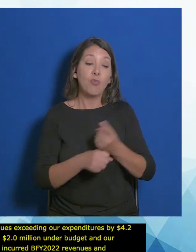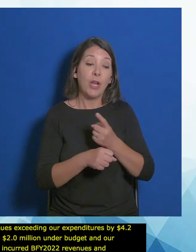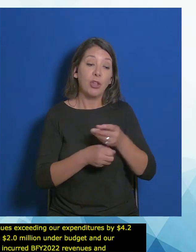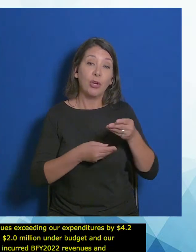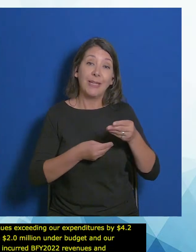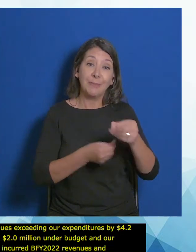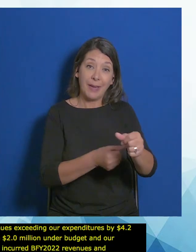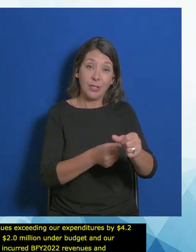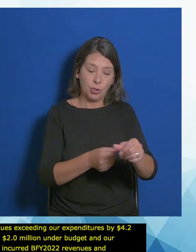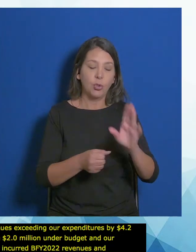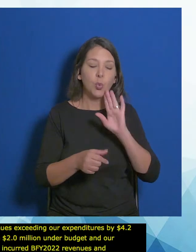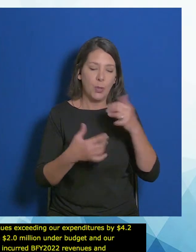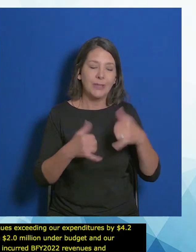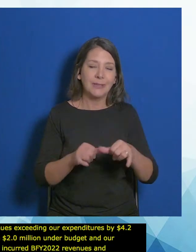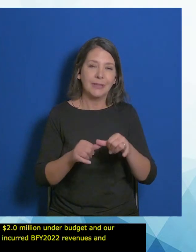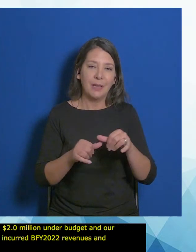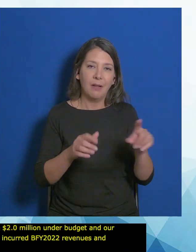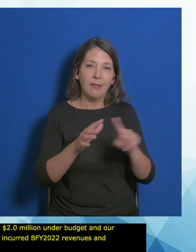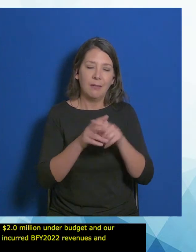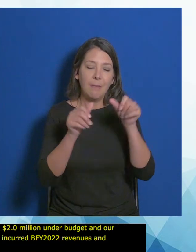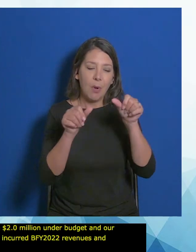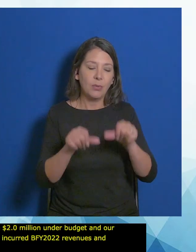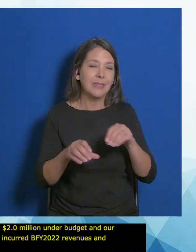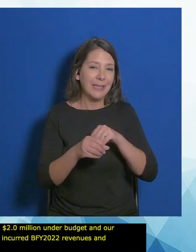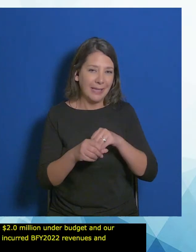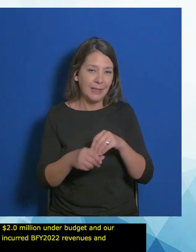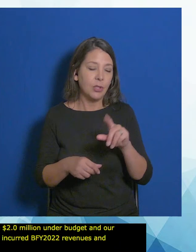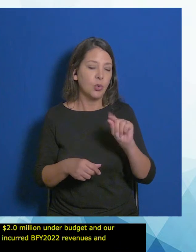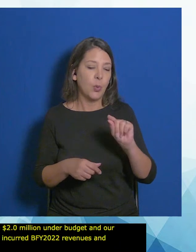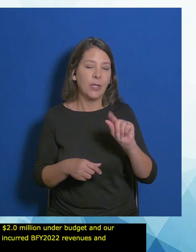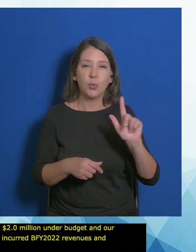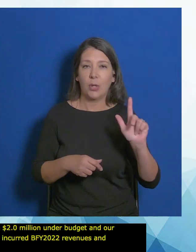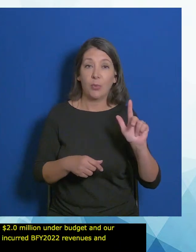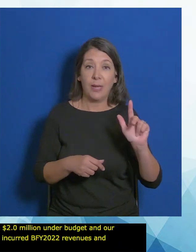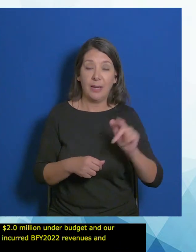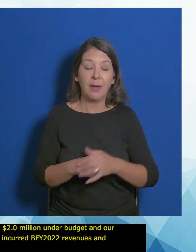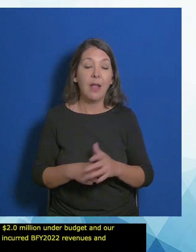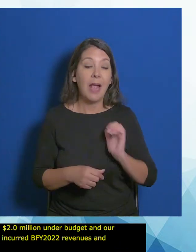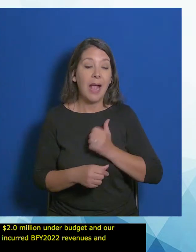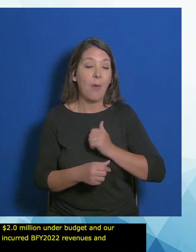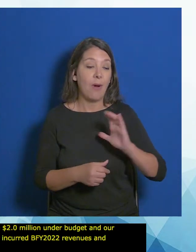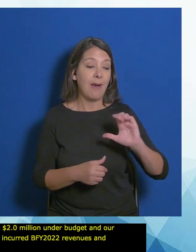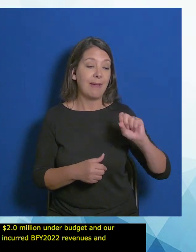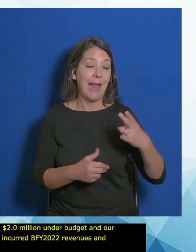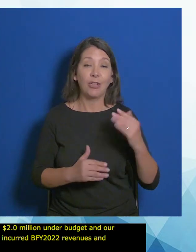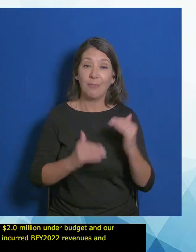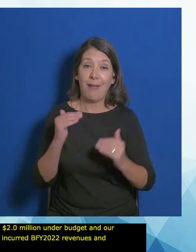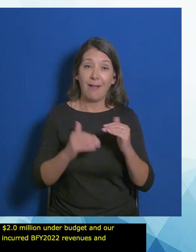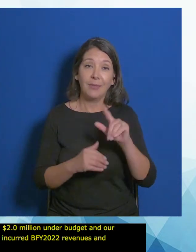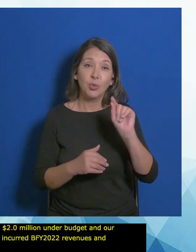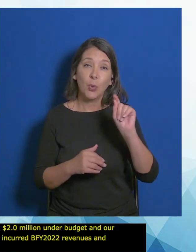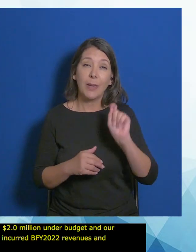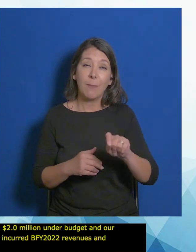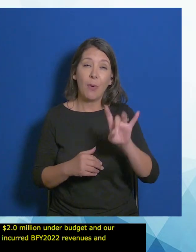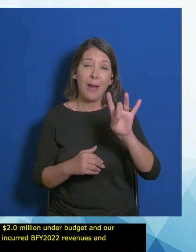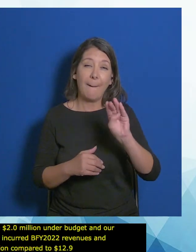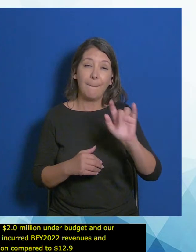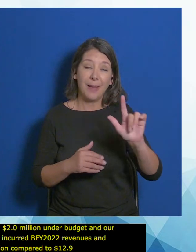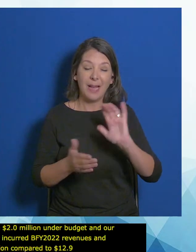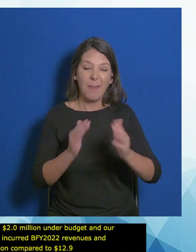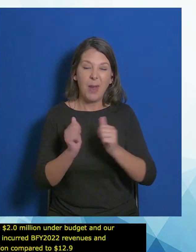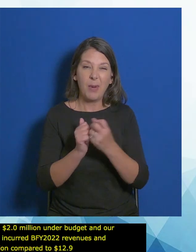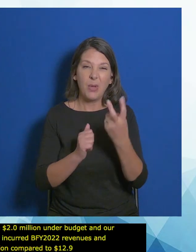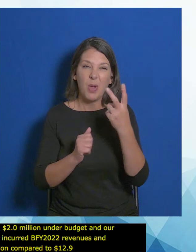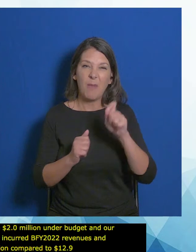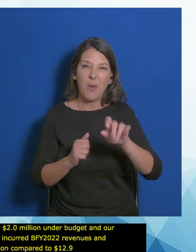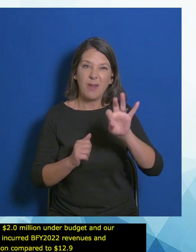posted in fiscal year 2023. Our cash balance was $20.8 million compared to